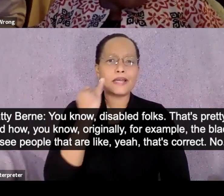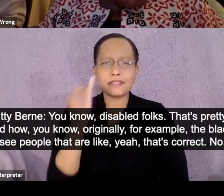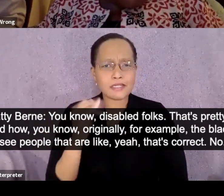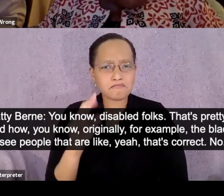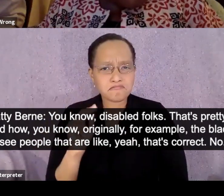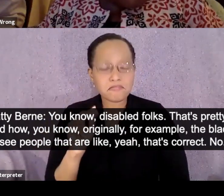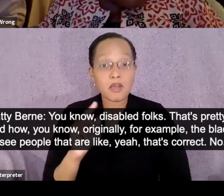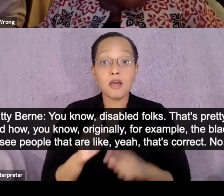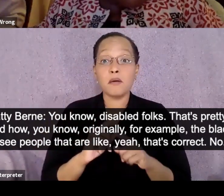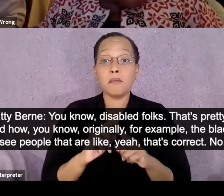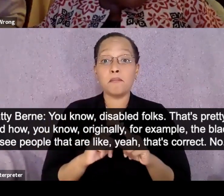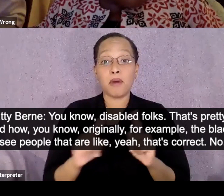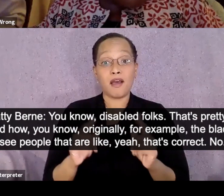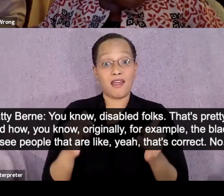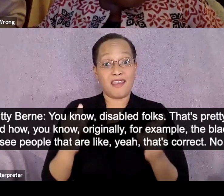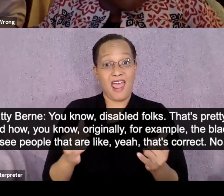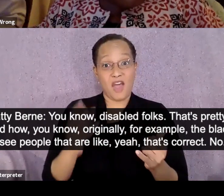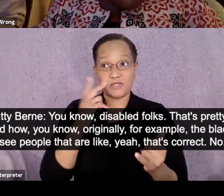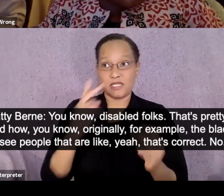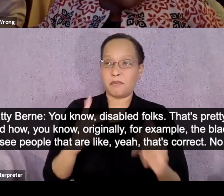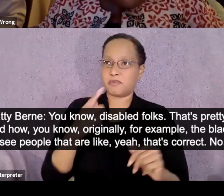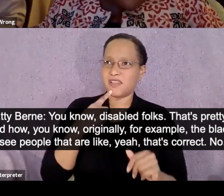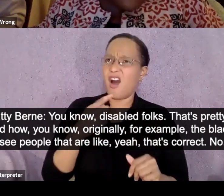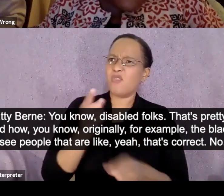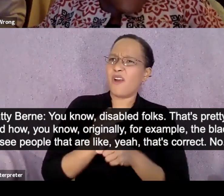are like, yeah, that's correct, you know.